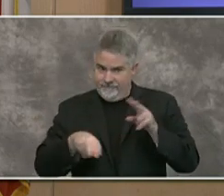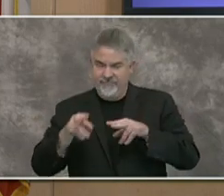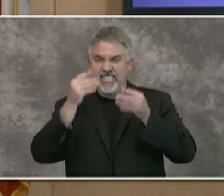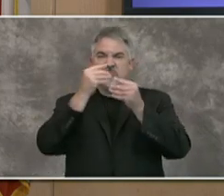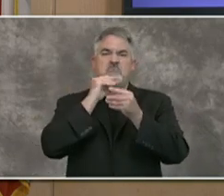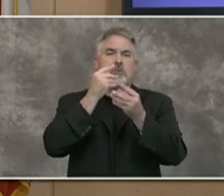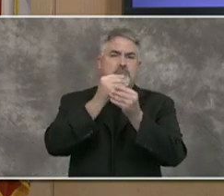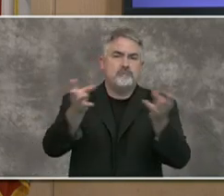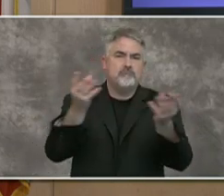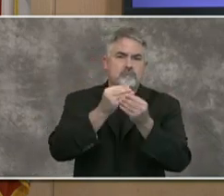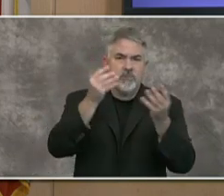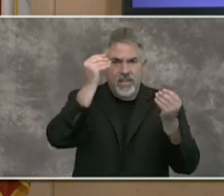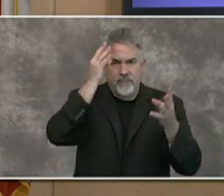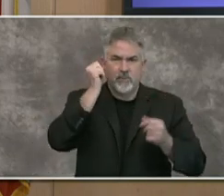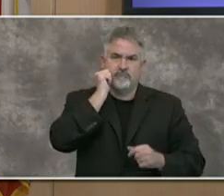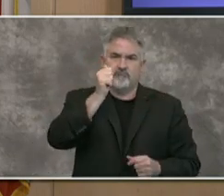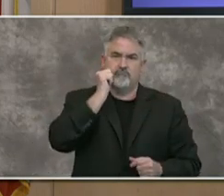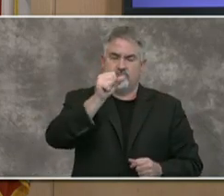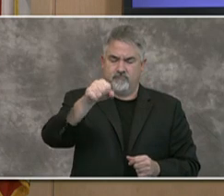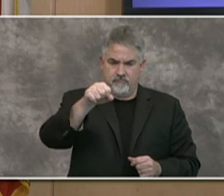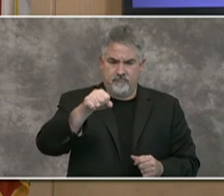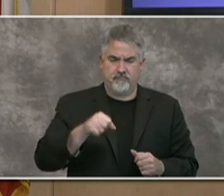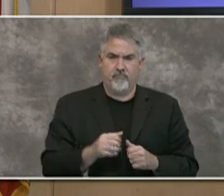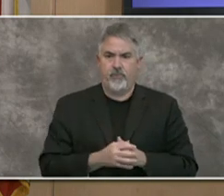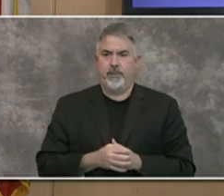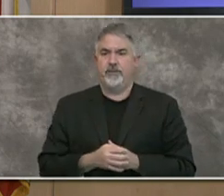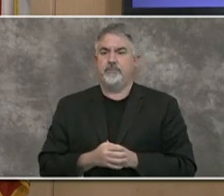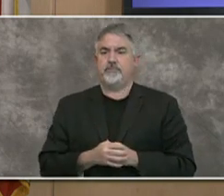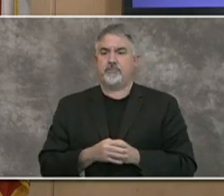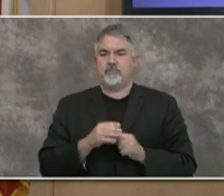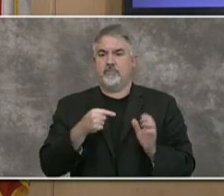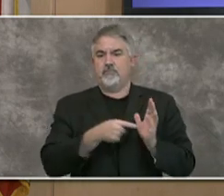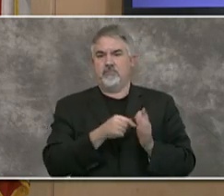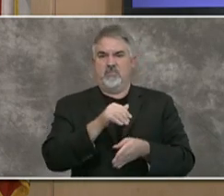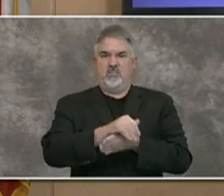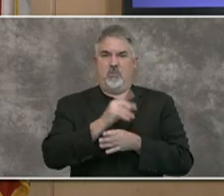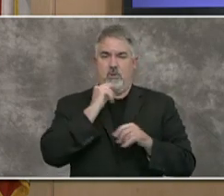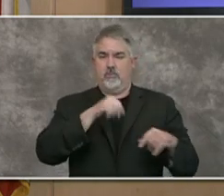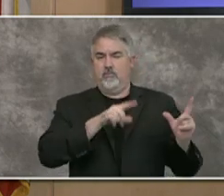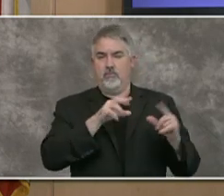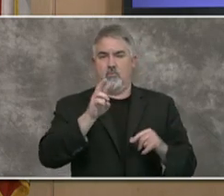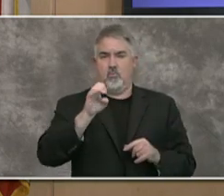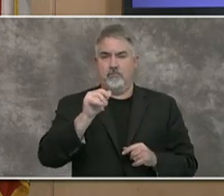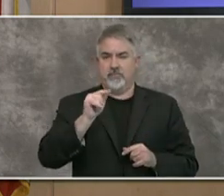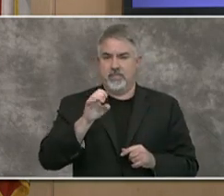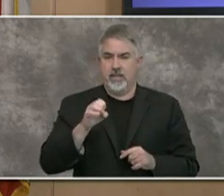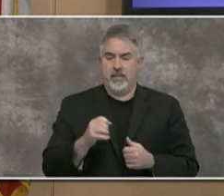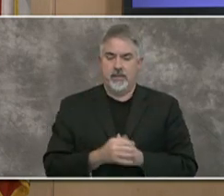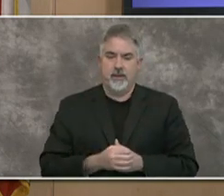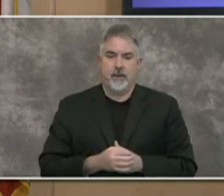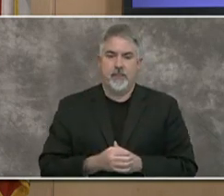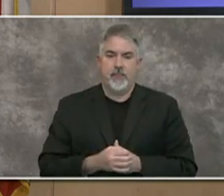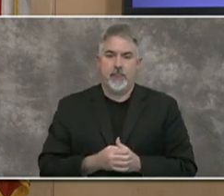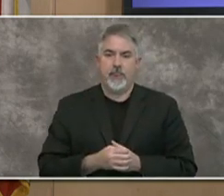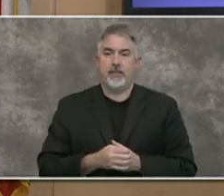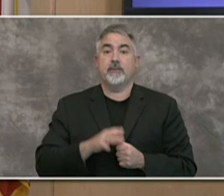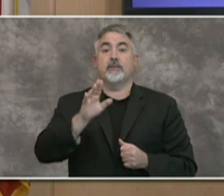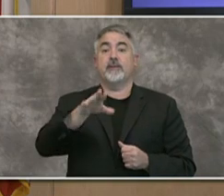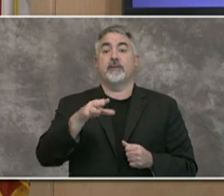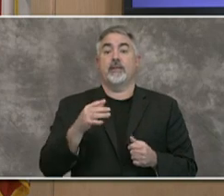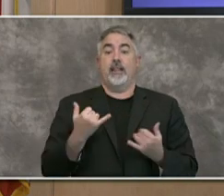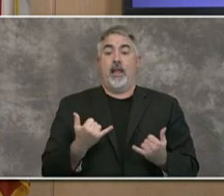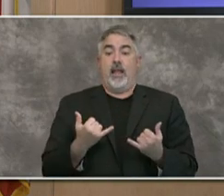daily basis in the evenings when our website updates, and we'll continue to keep you apprised of those. Let's jump into our cases by